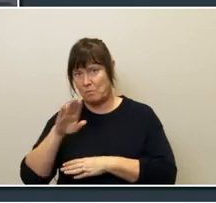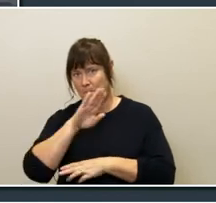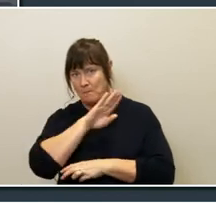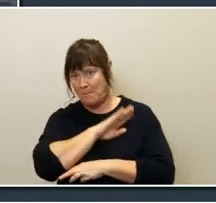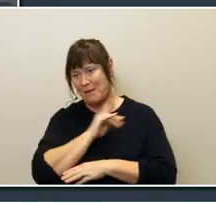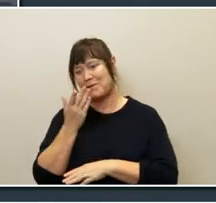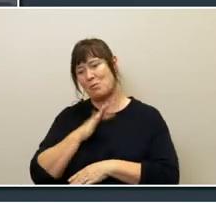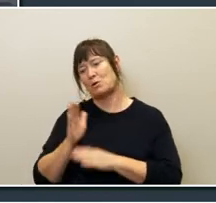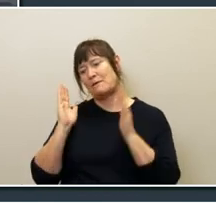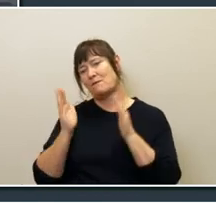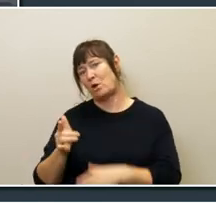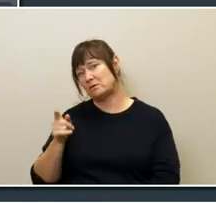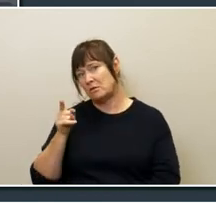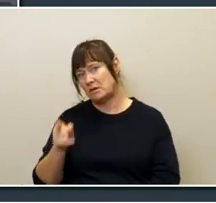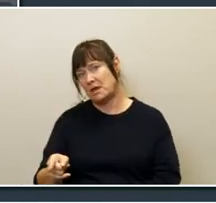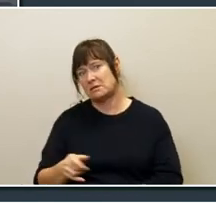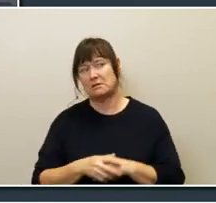park.